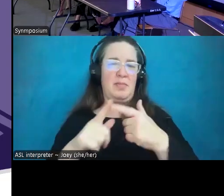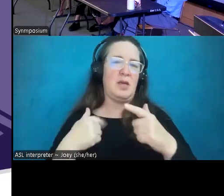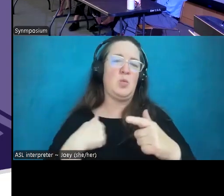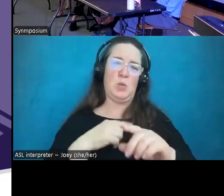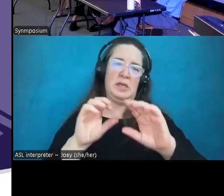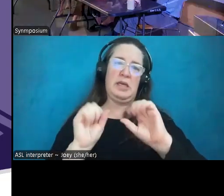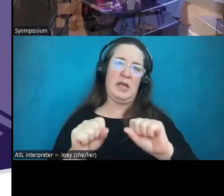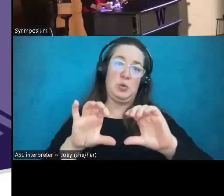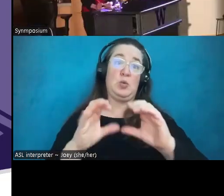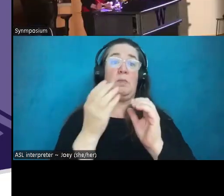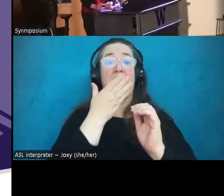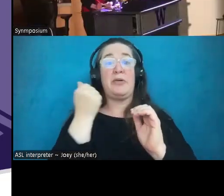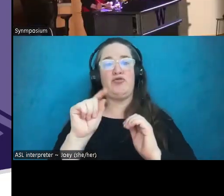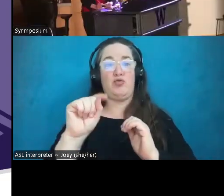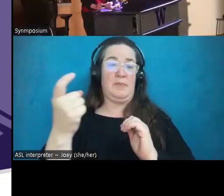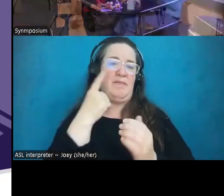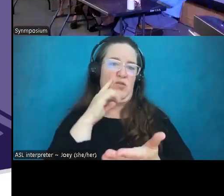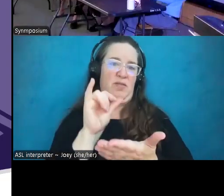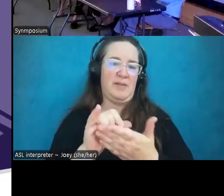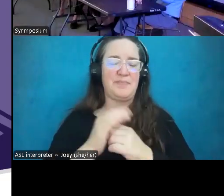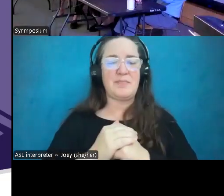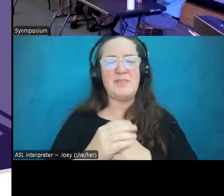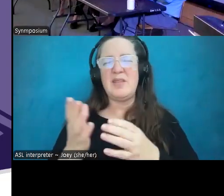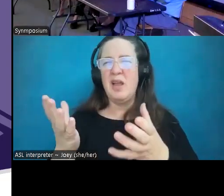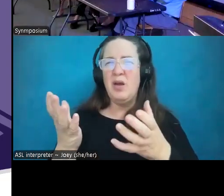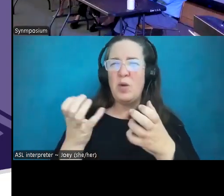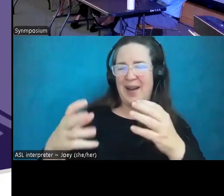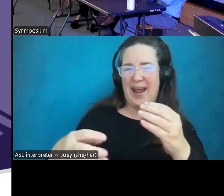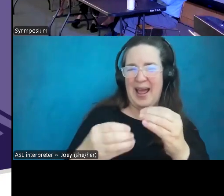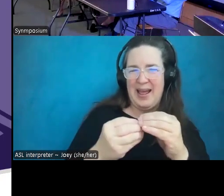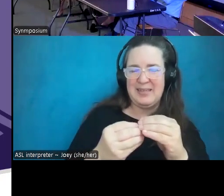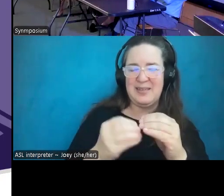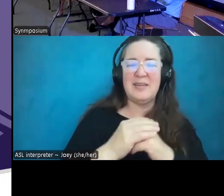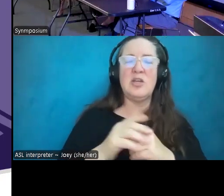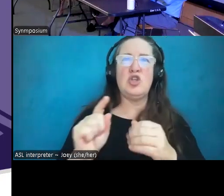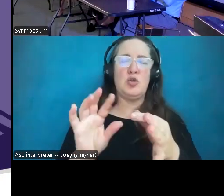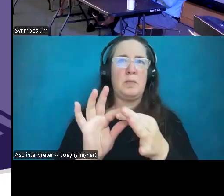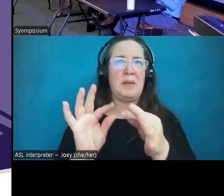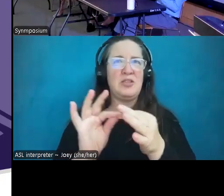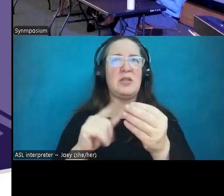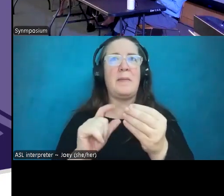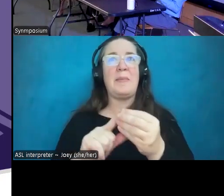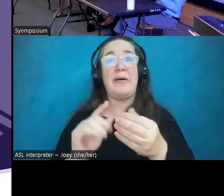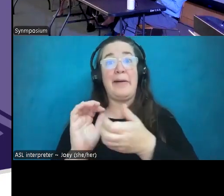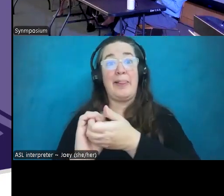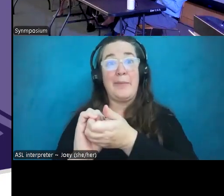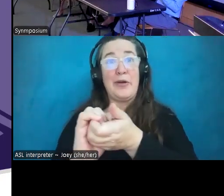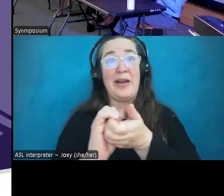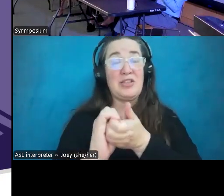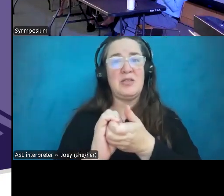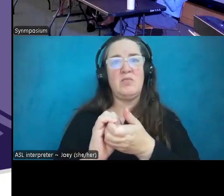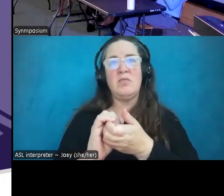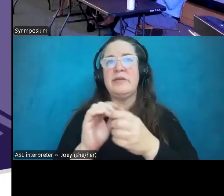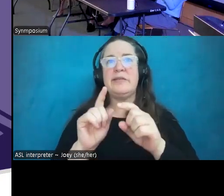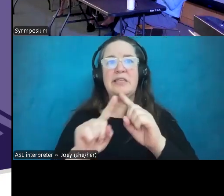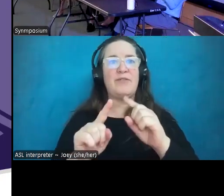much. And I'd just like to make a small comment. I think you were alluding to collaborations across countries as well. So there is some infrastructure for